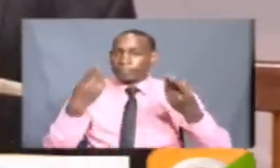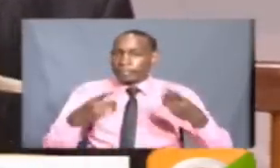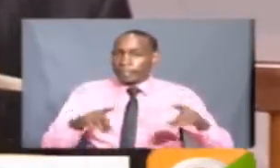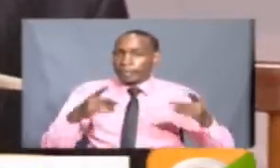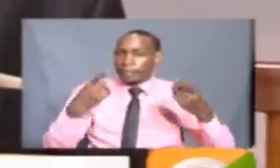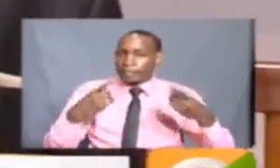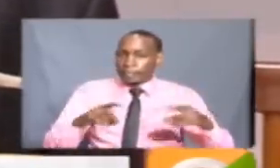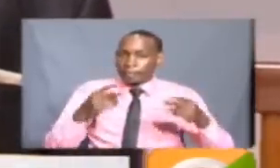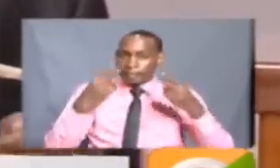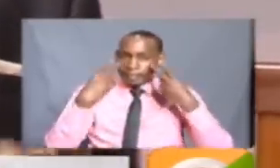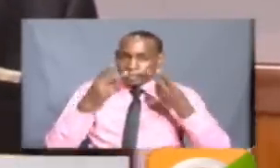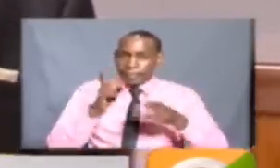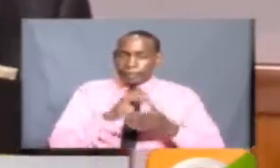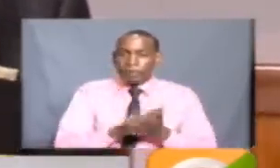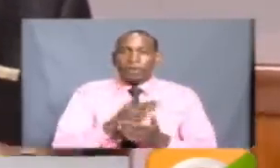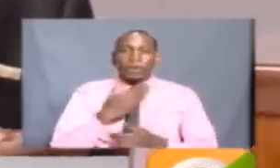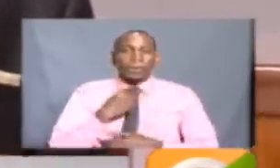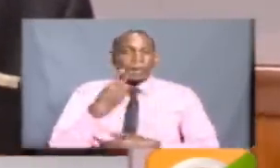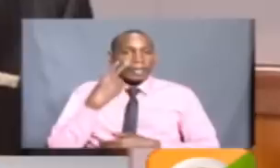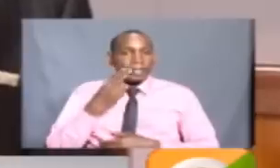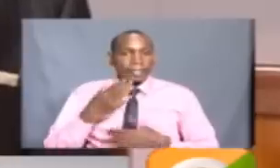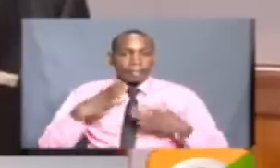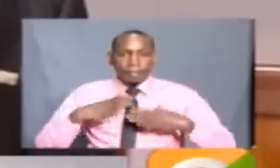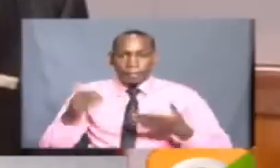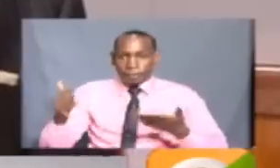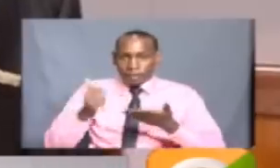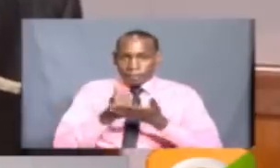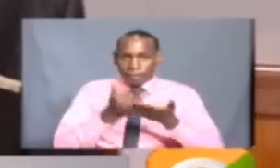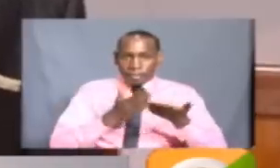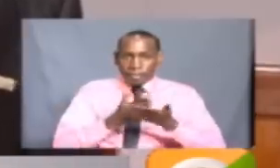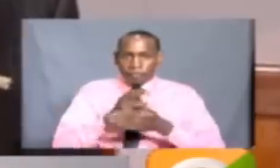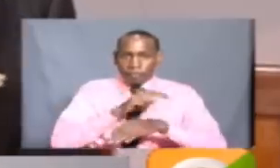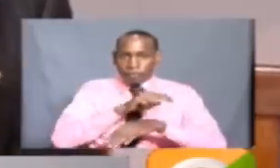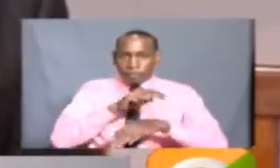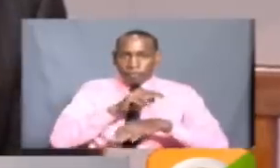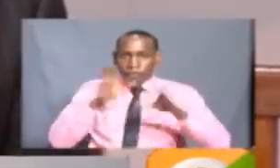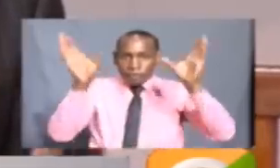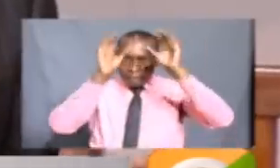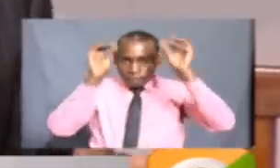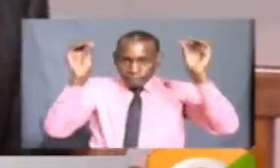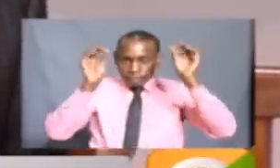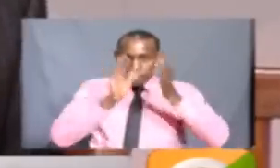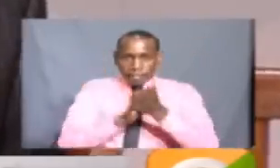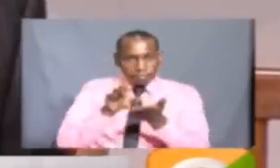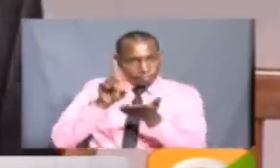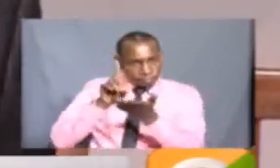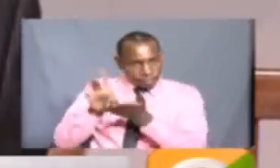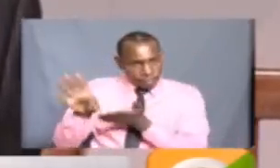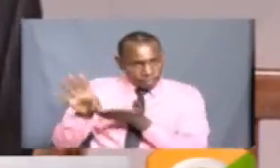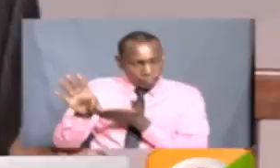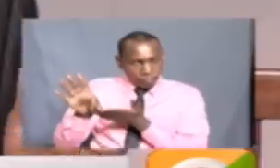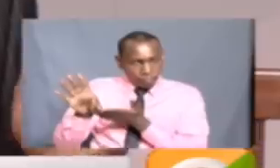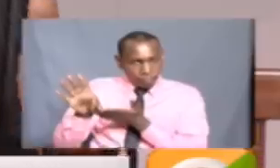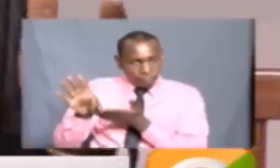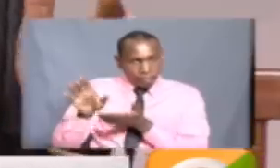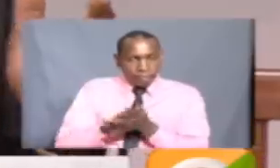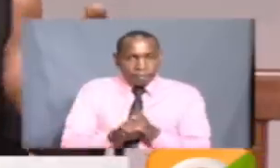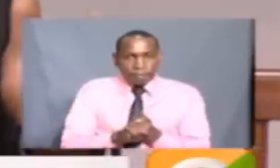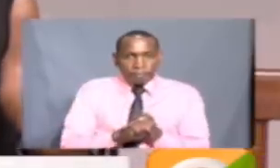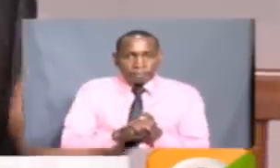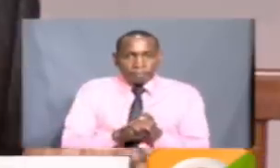see some people who have been appointed by the national CEO being removed. He